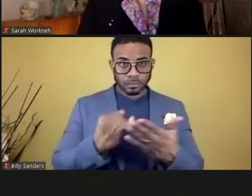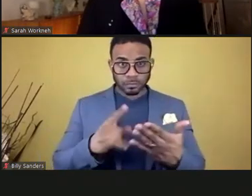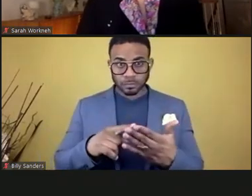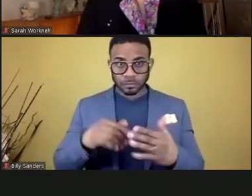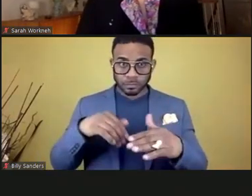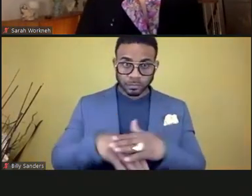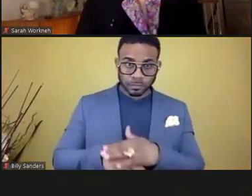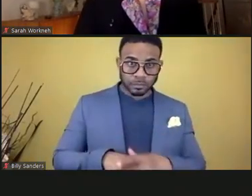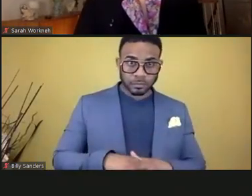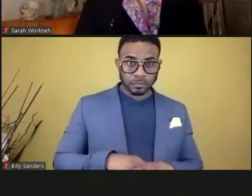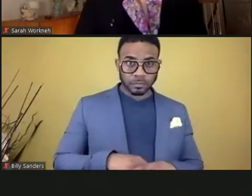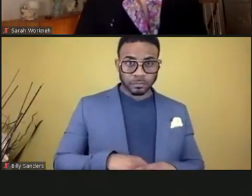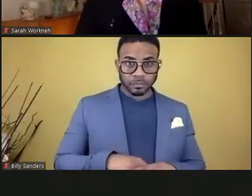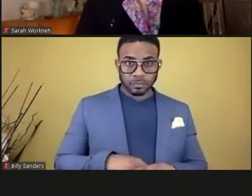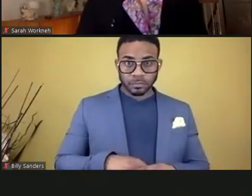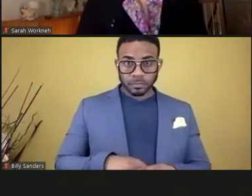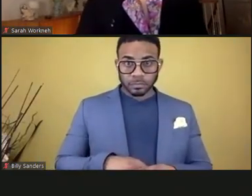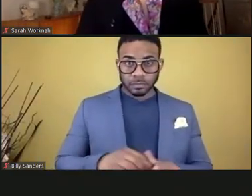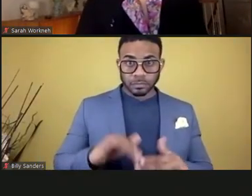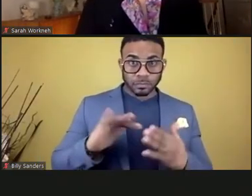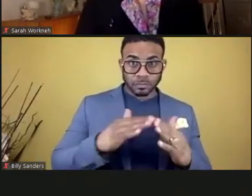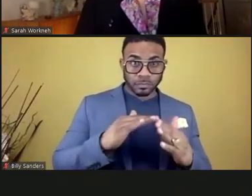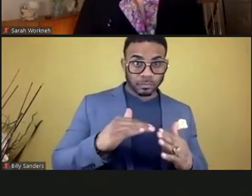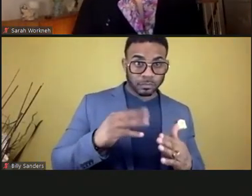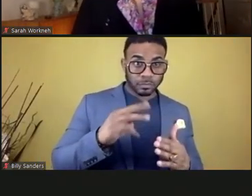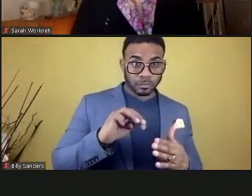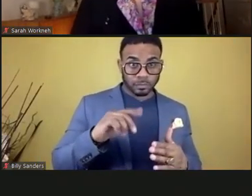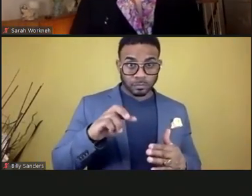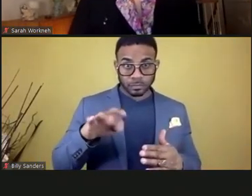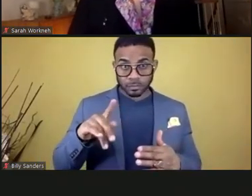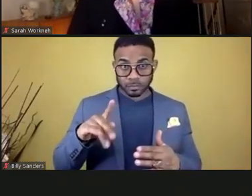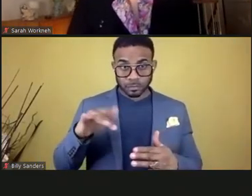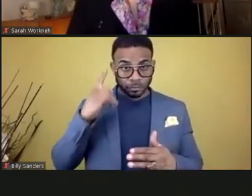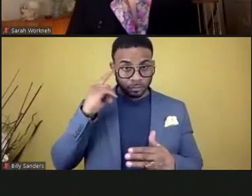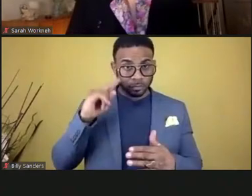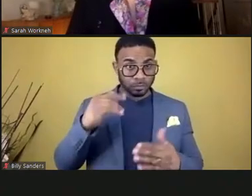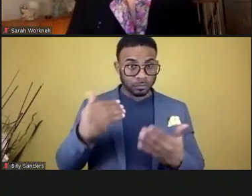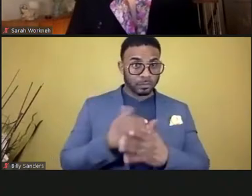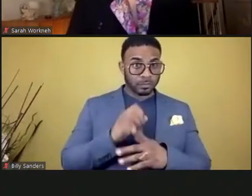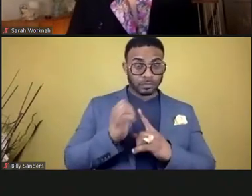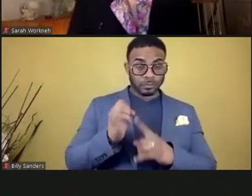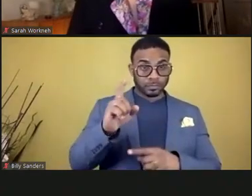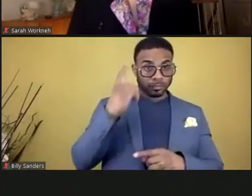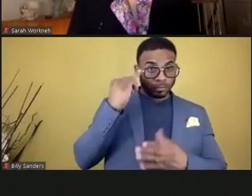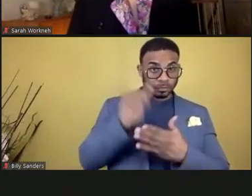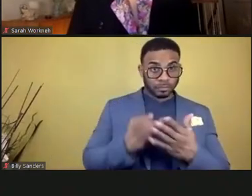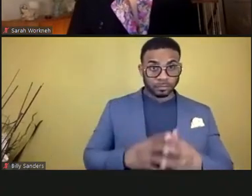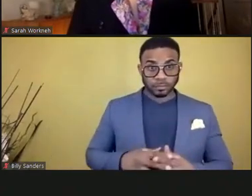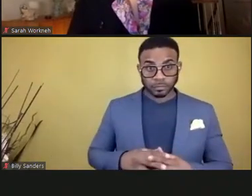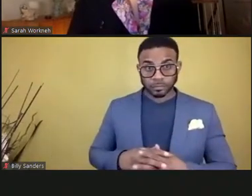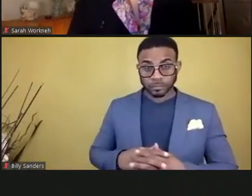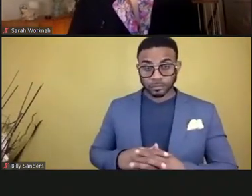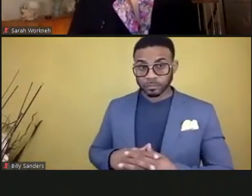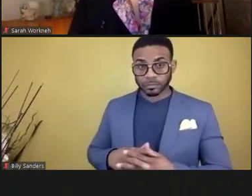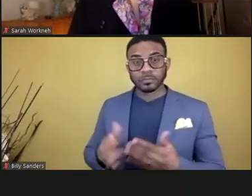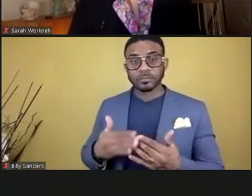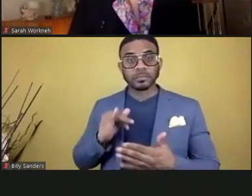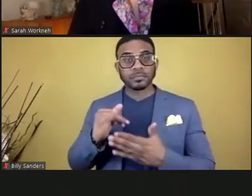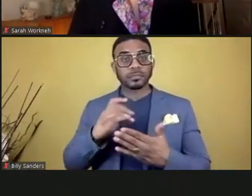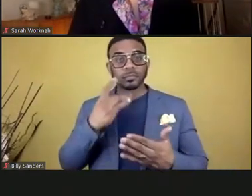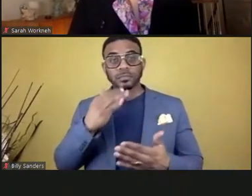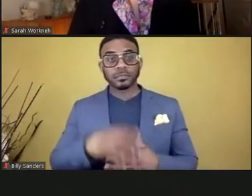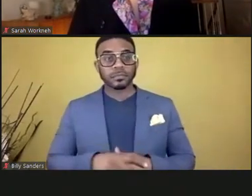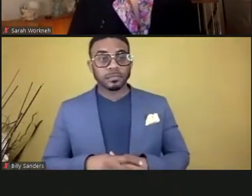enter the community and the materiality of a new environment for the artist, even an artist of color?